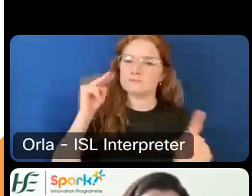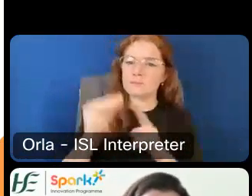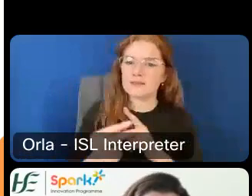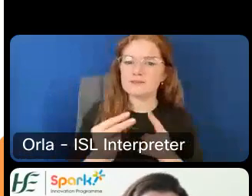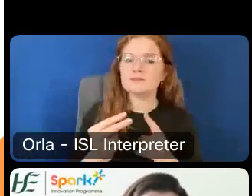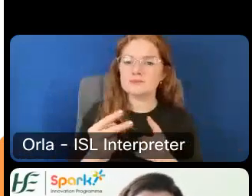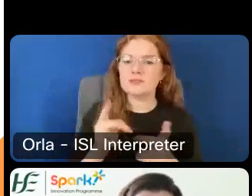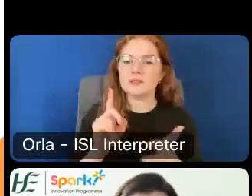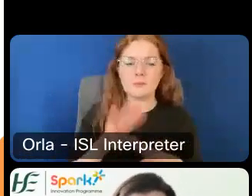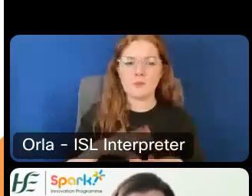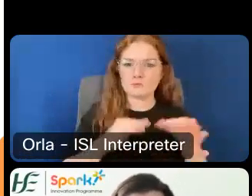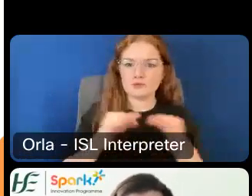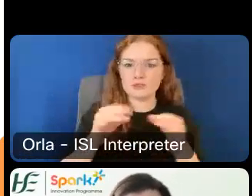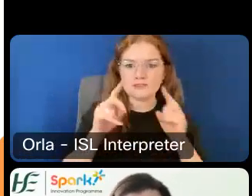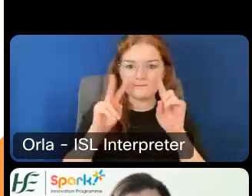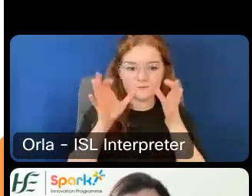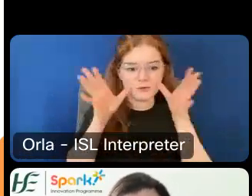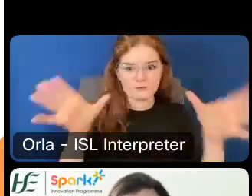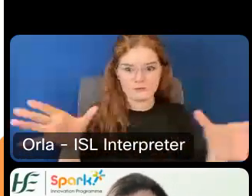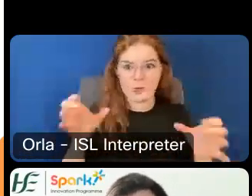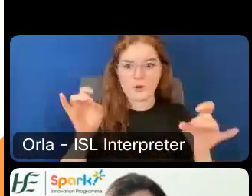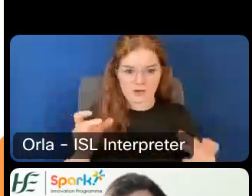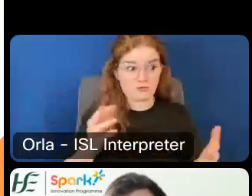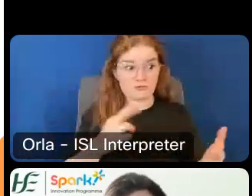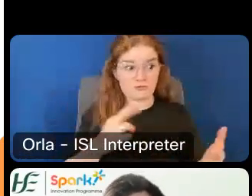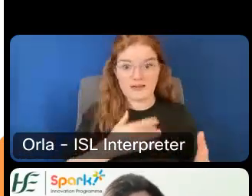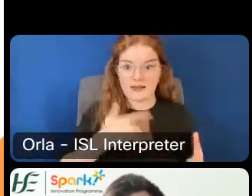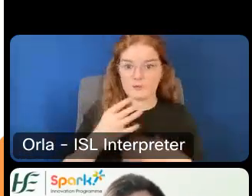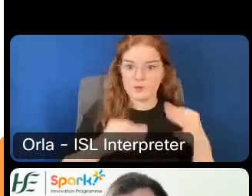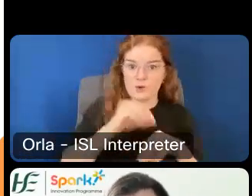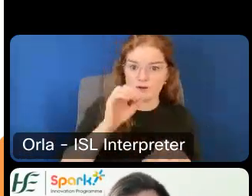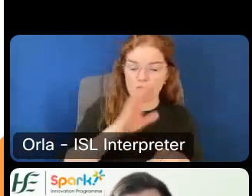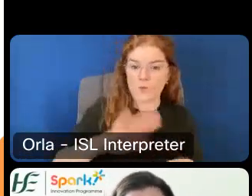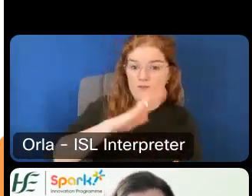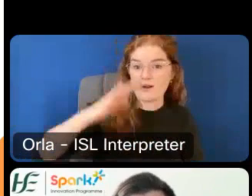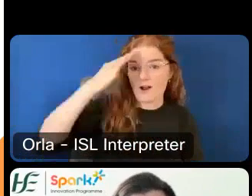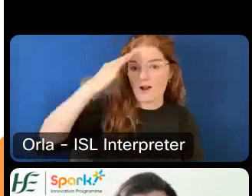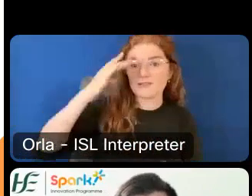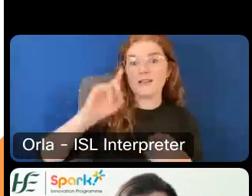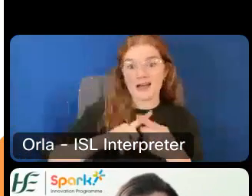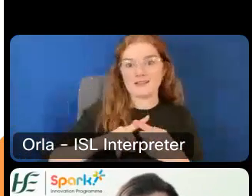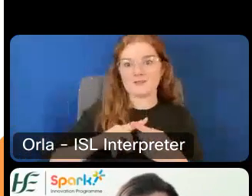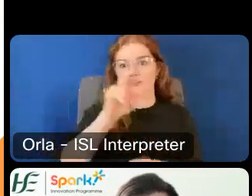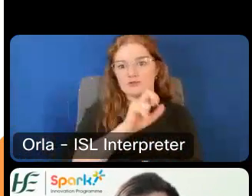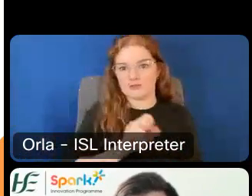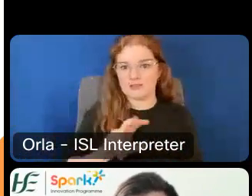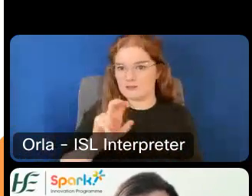and strategic vision about what was happening across the country, both nationally and now regionally.